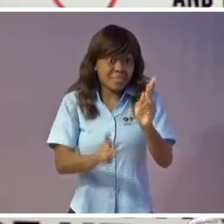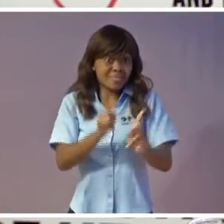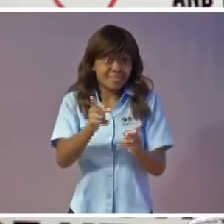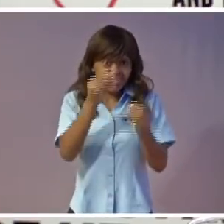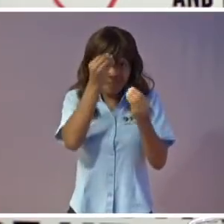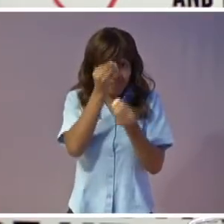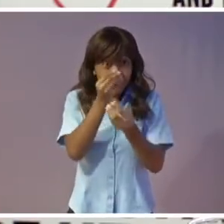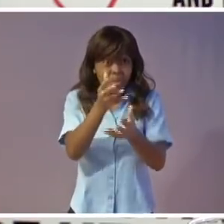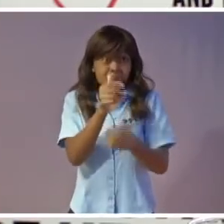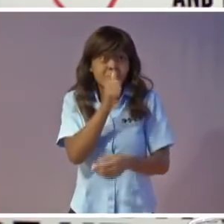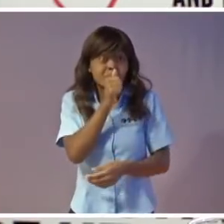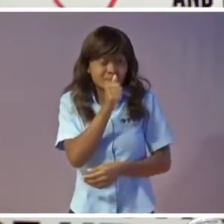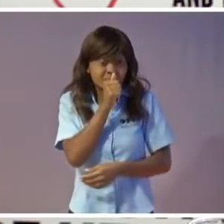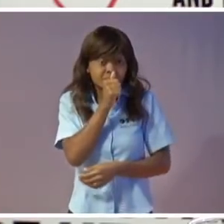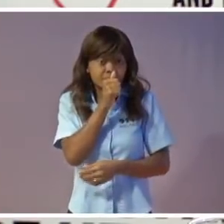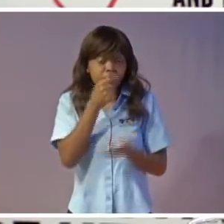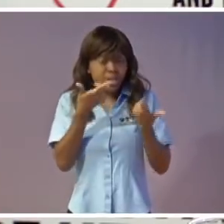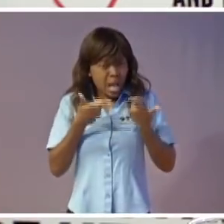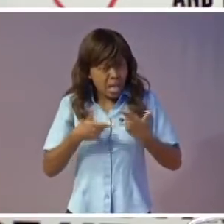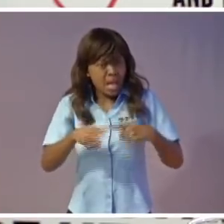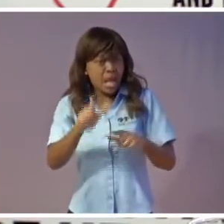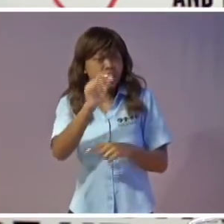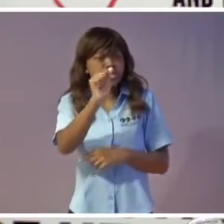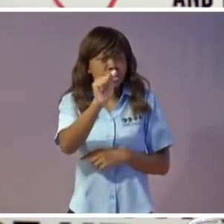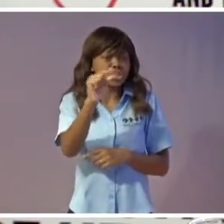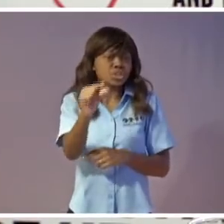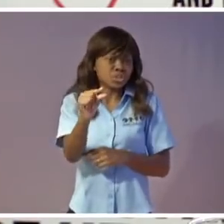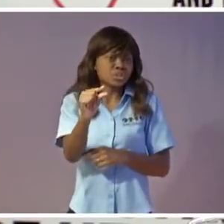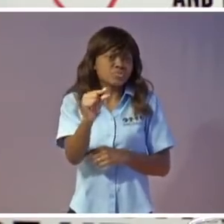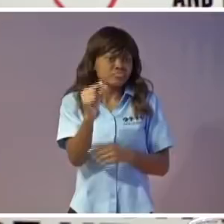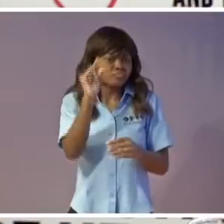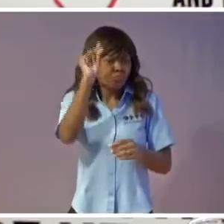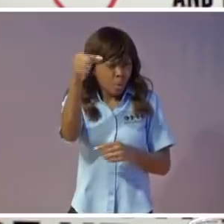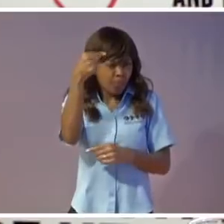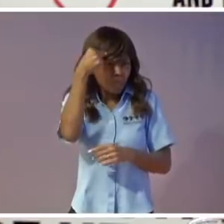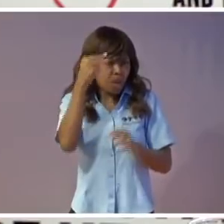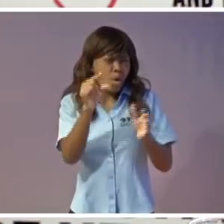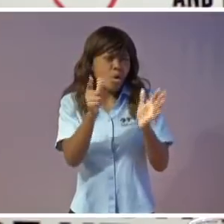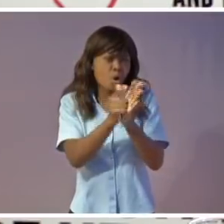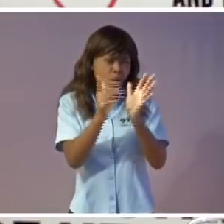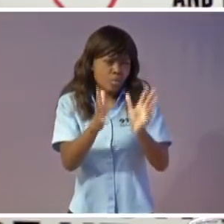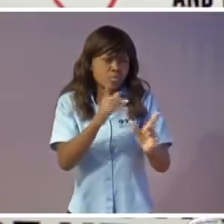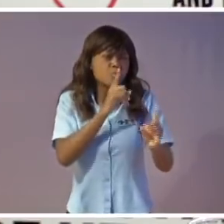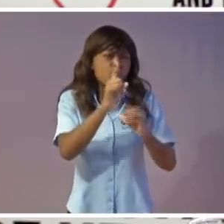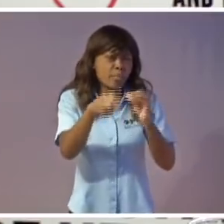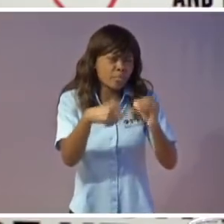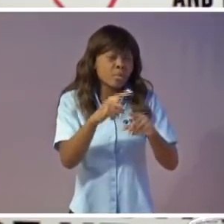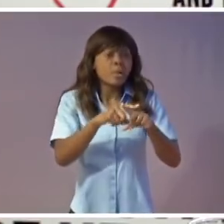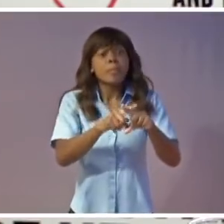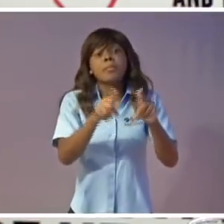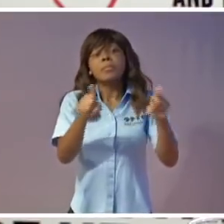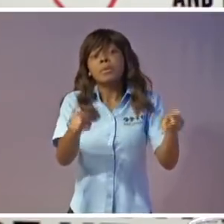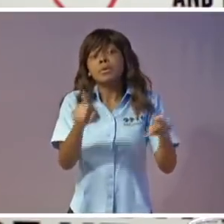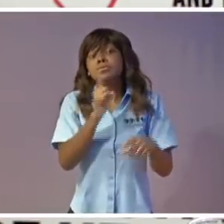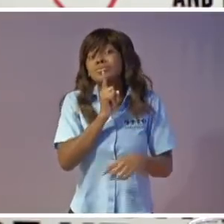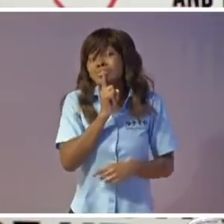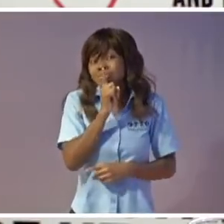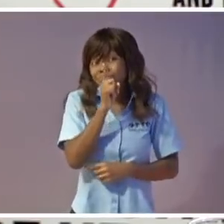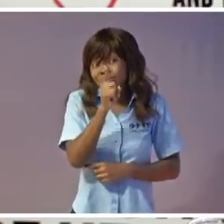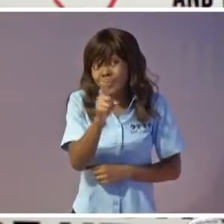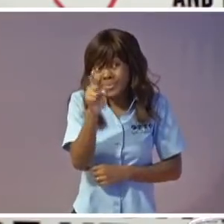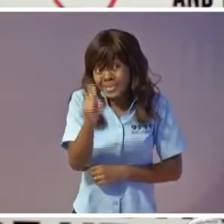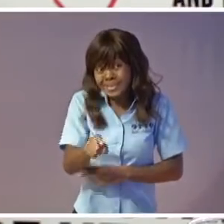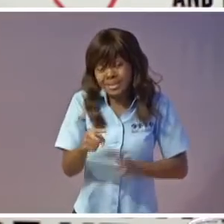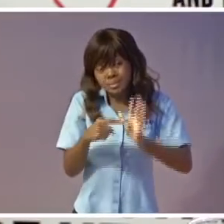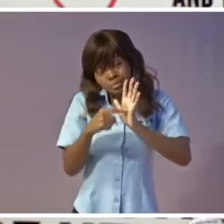let you know that as a child going to school, you do have to produce your vaccination status to get into school. When